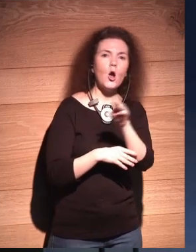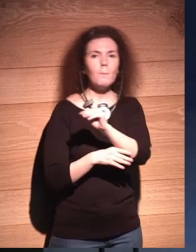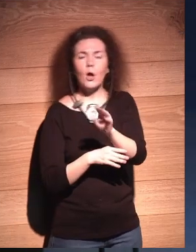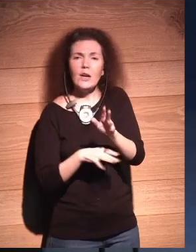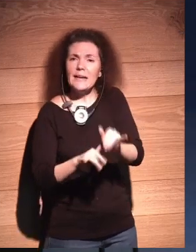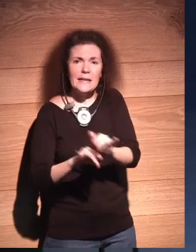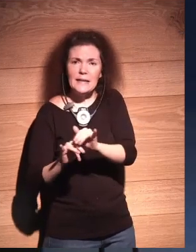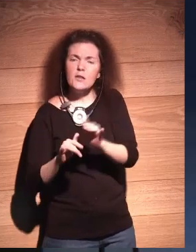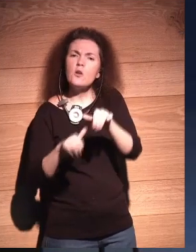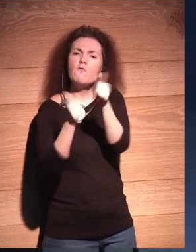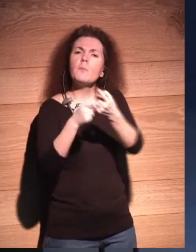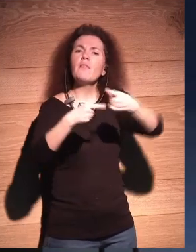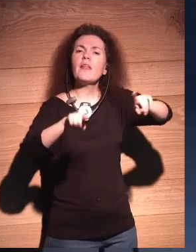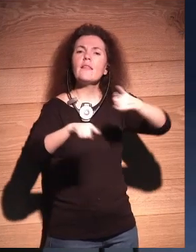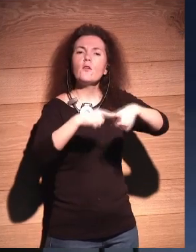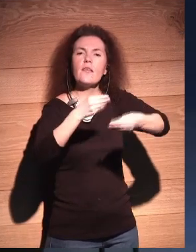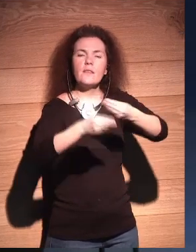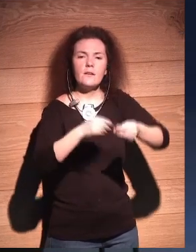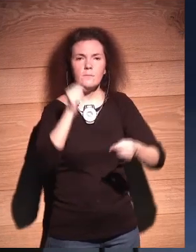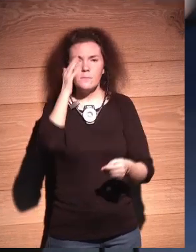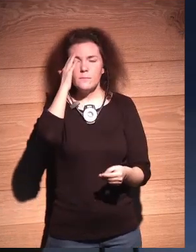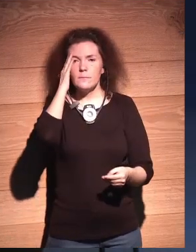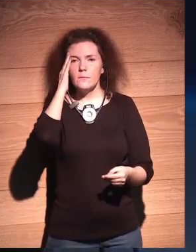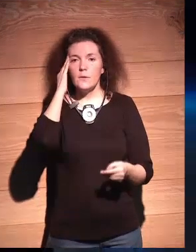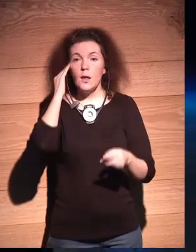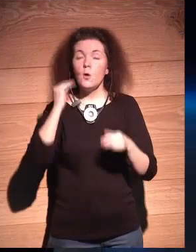things. One last question, maybe.